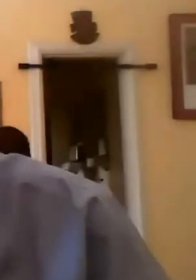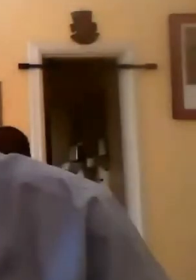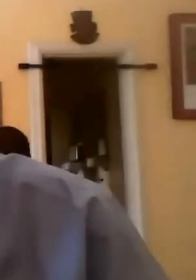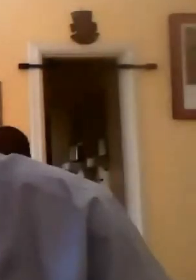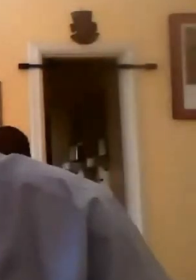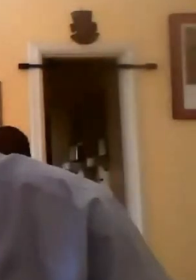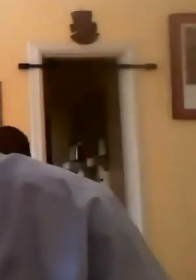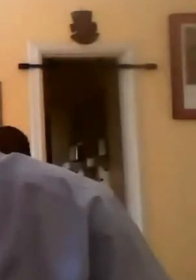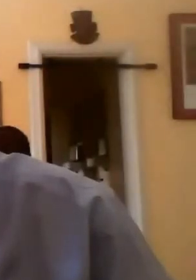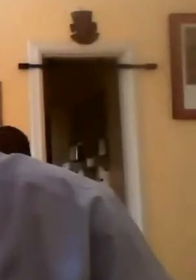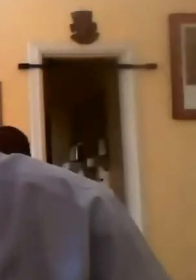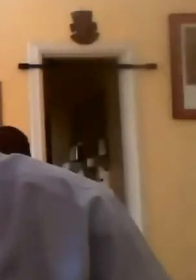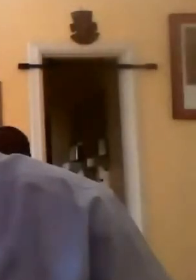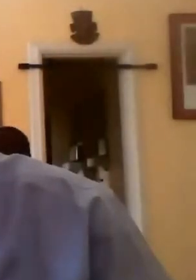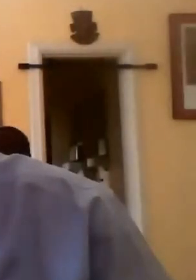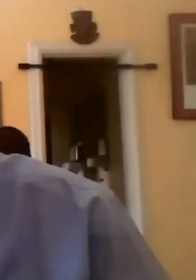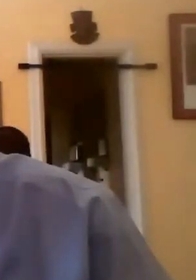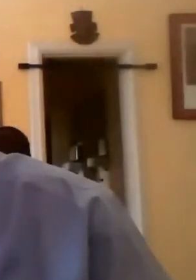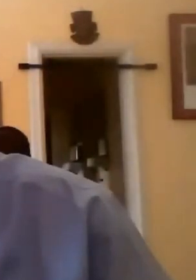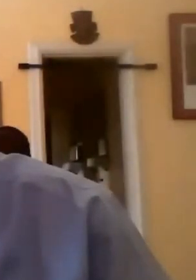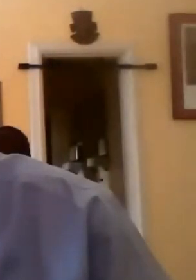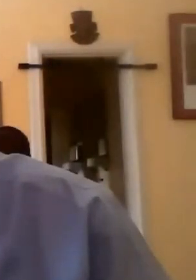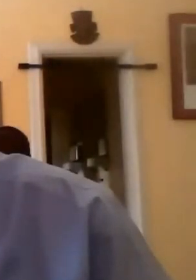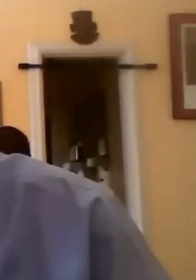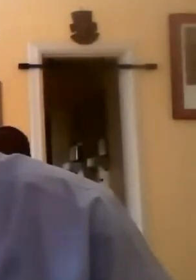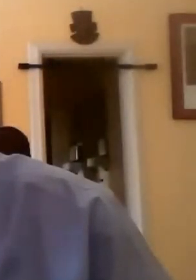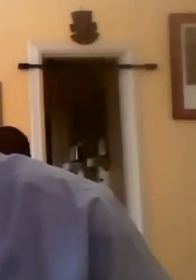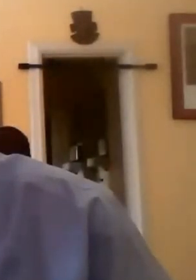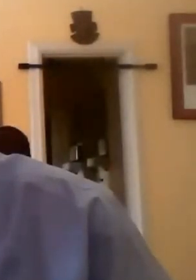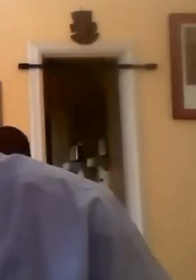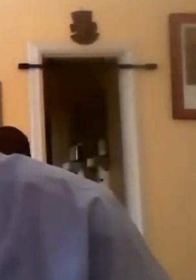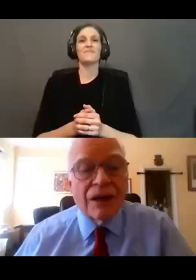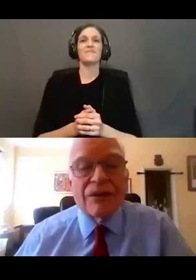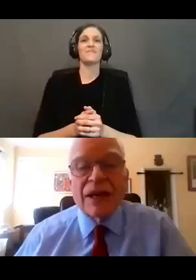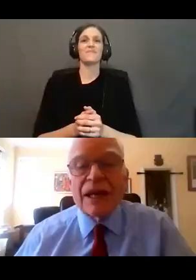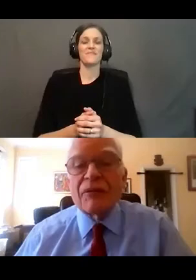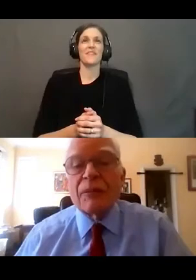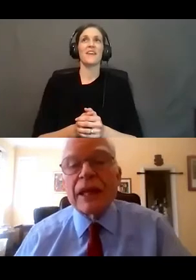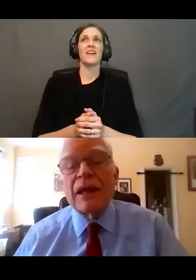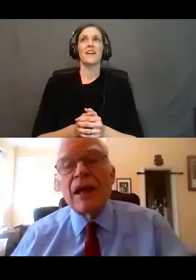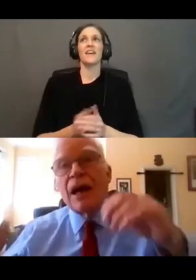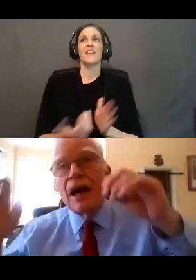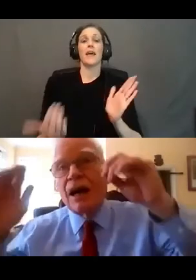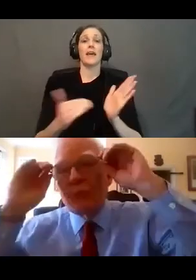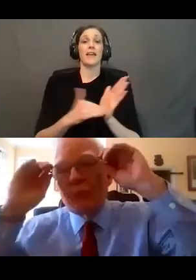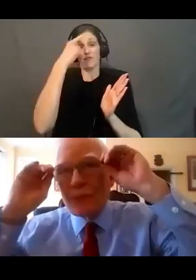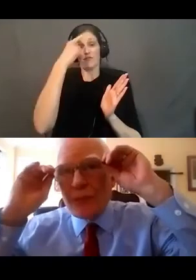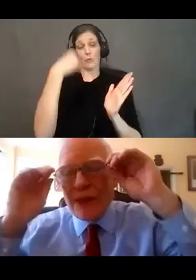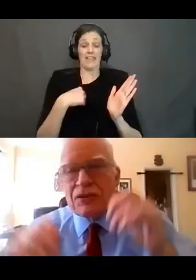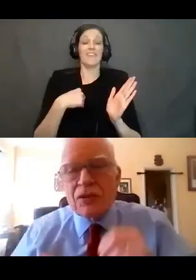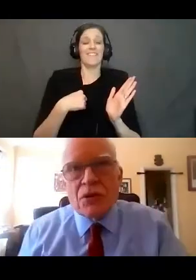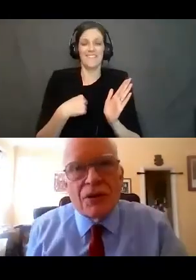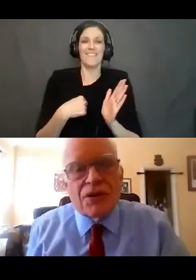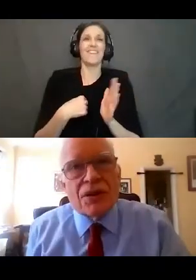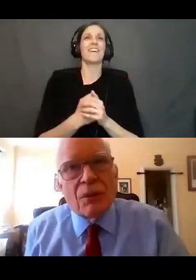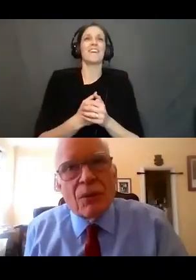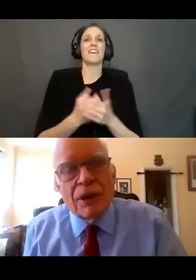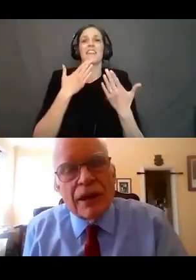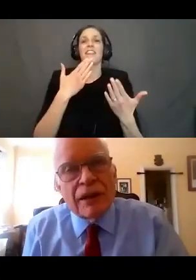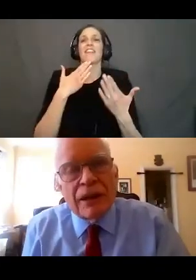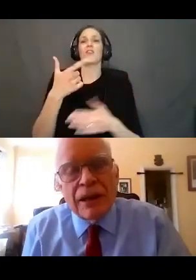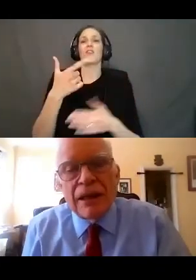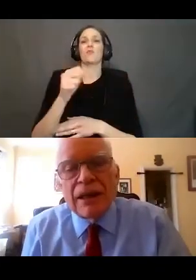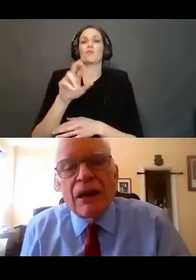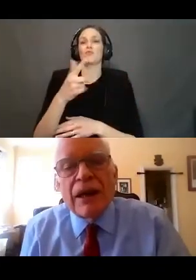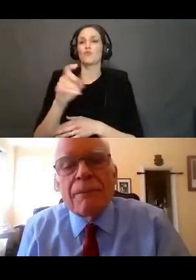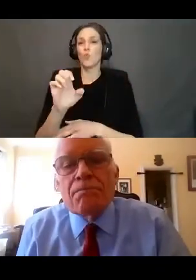Yeah, that was a disaster. Yeah, again, for me, thanks to George